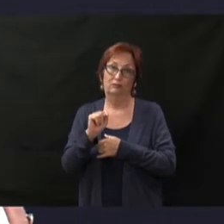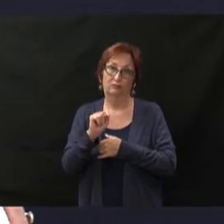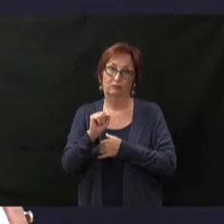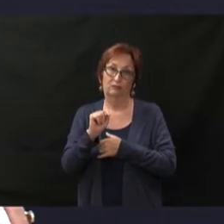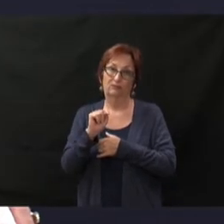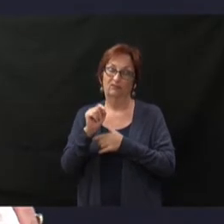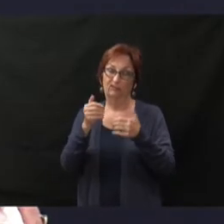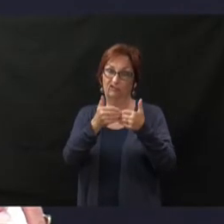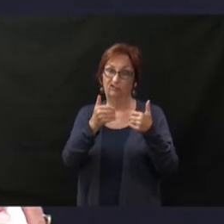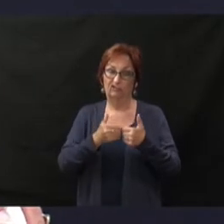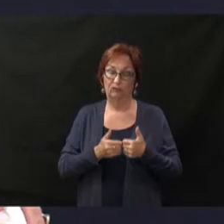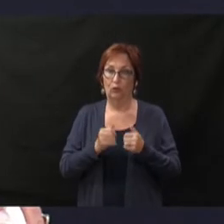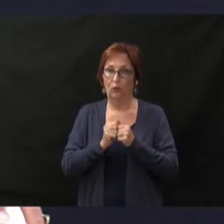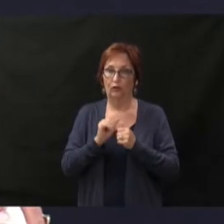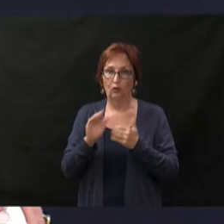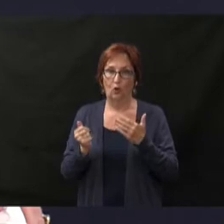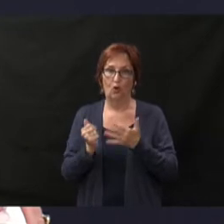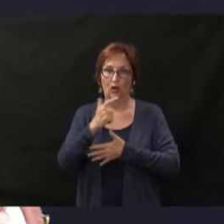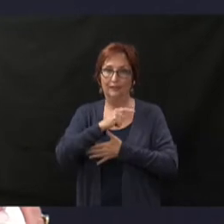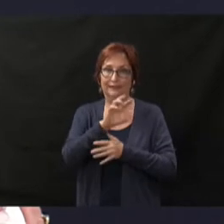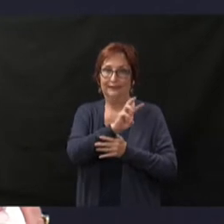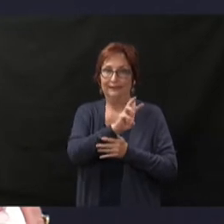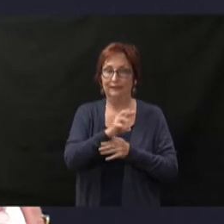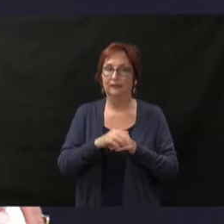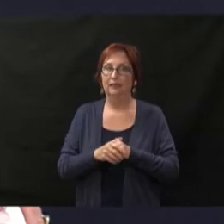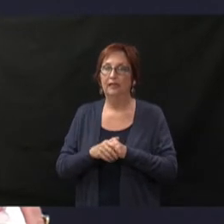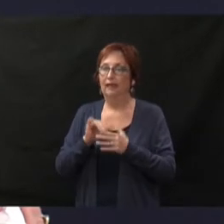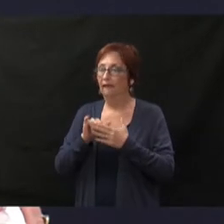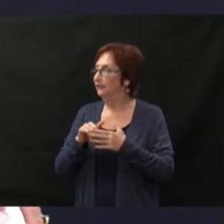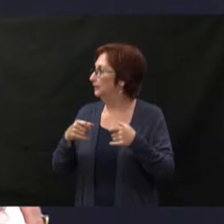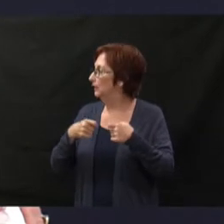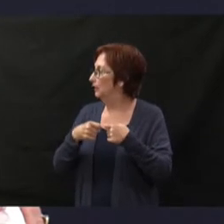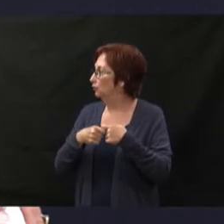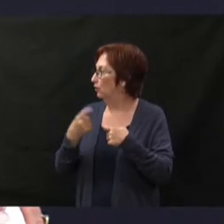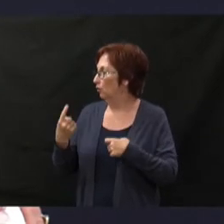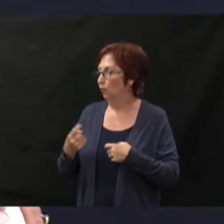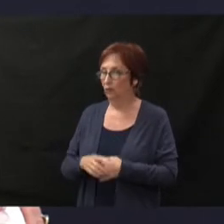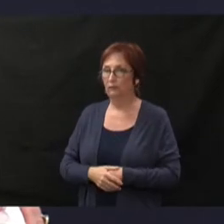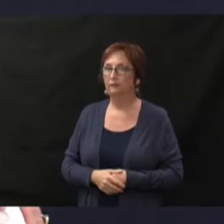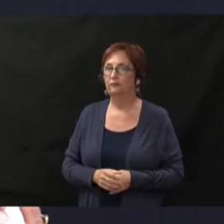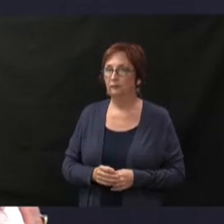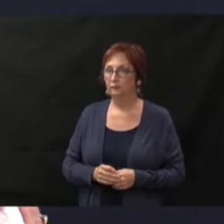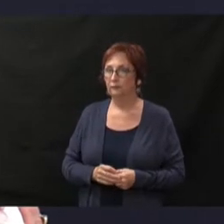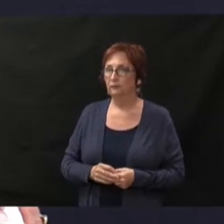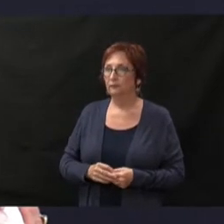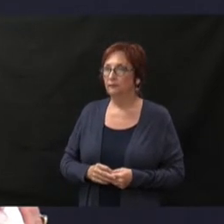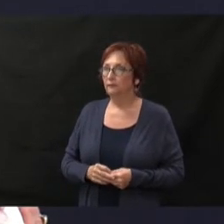with all six of them, and this is, happens to be an electronic one.